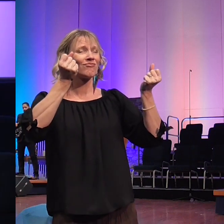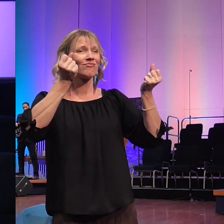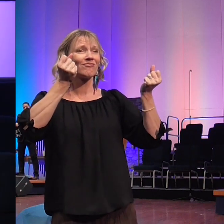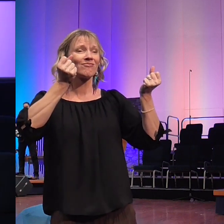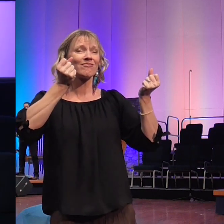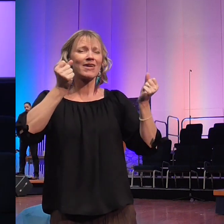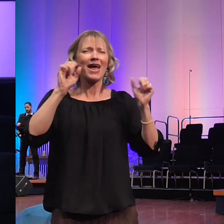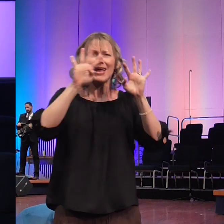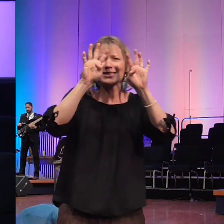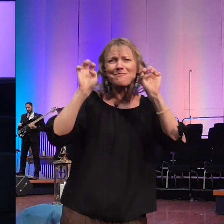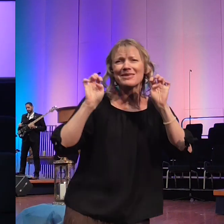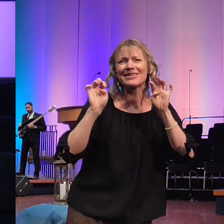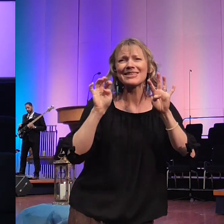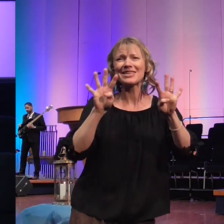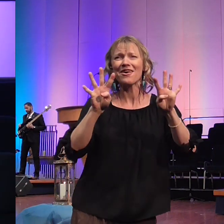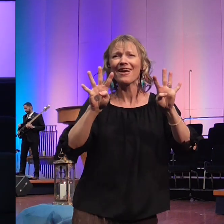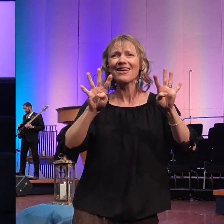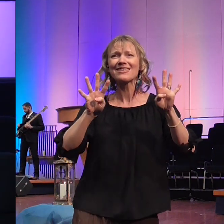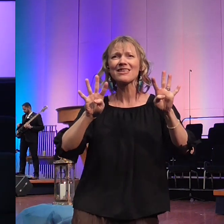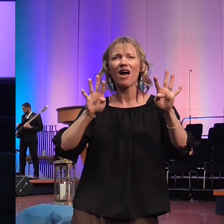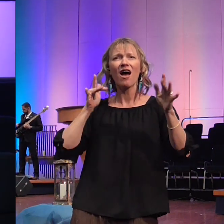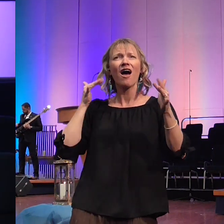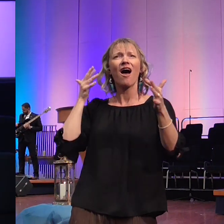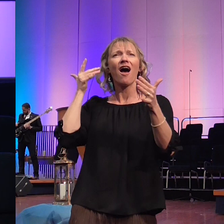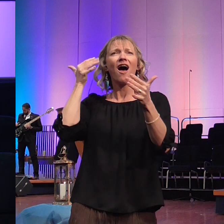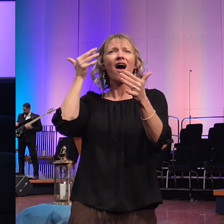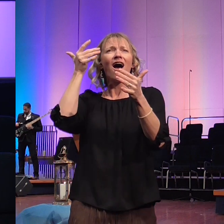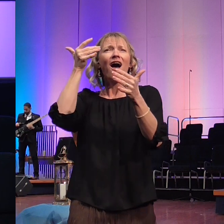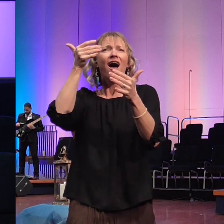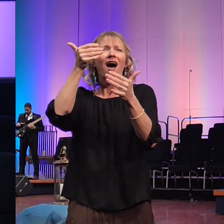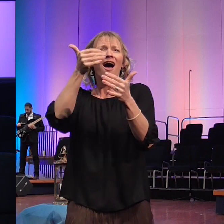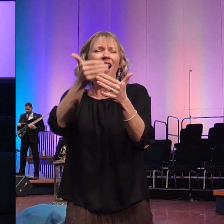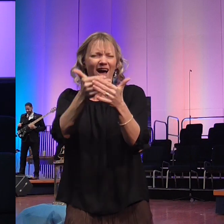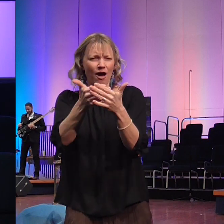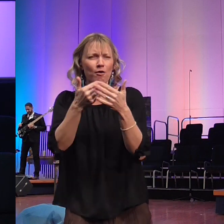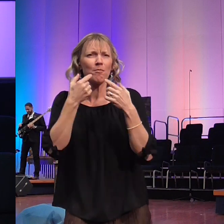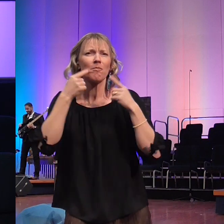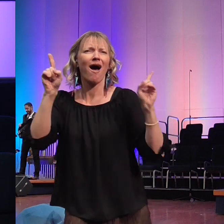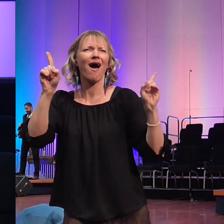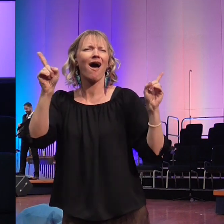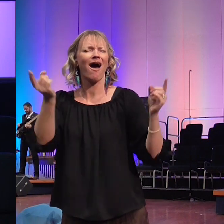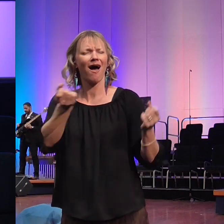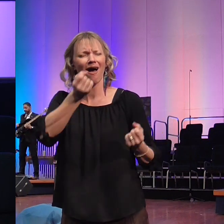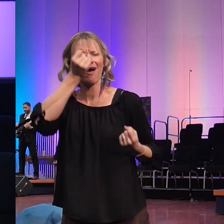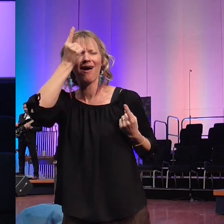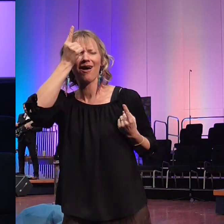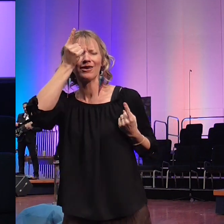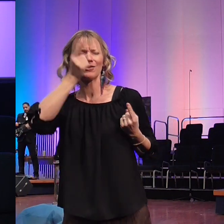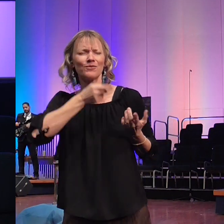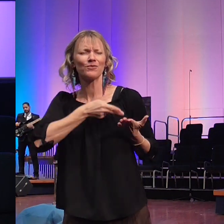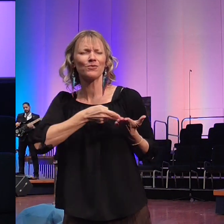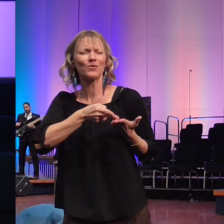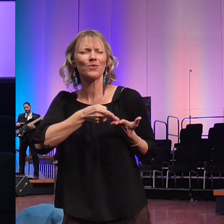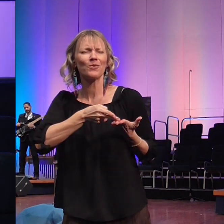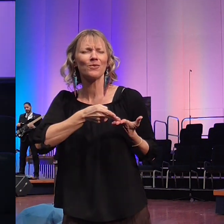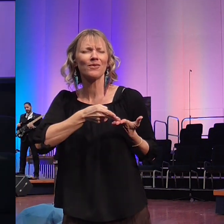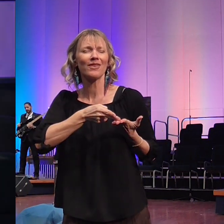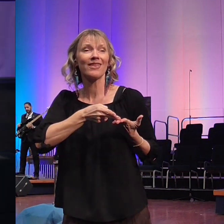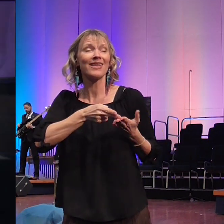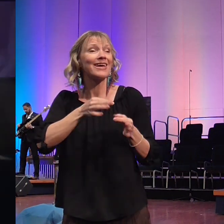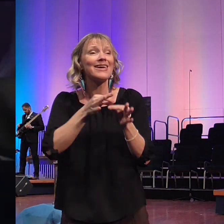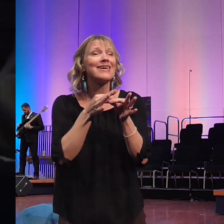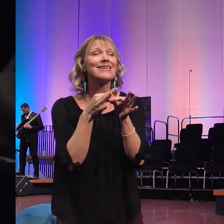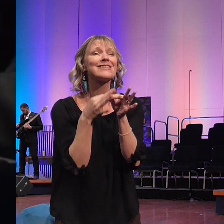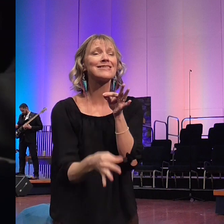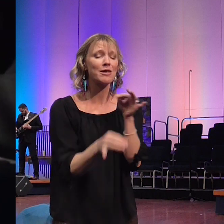It's mysterious until you know the truth. It's as simple as